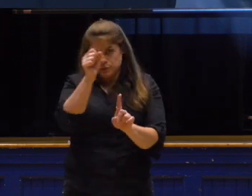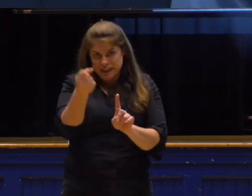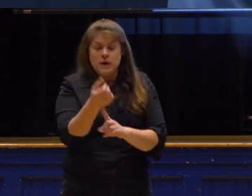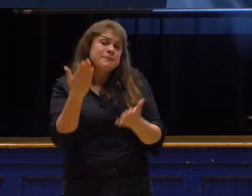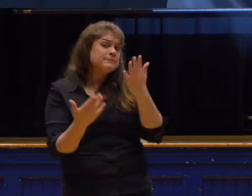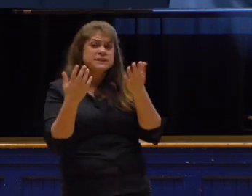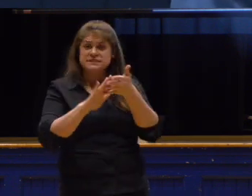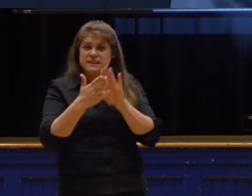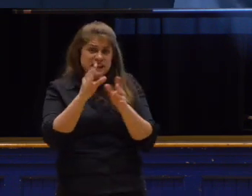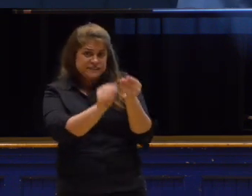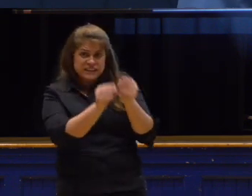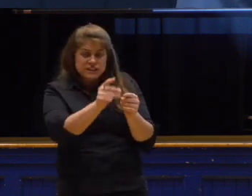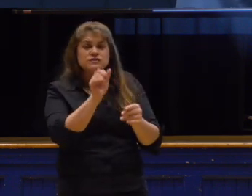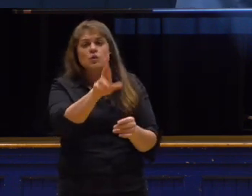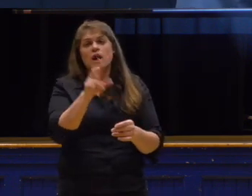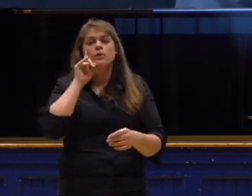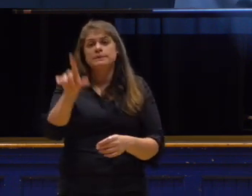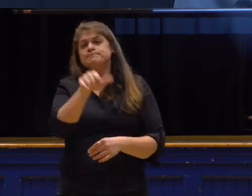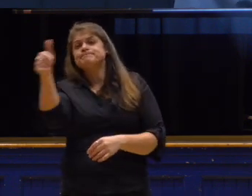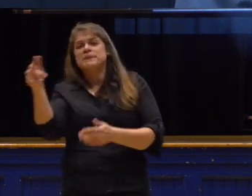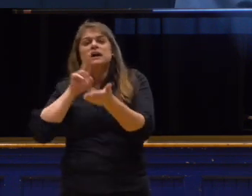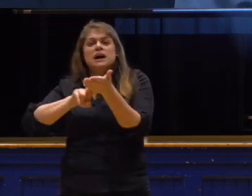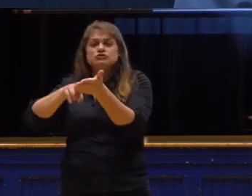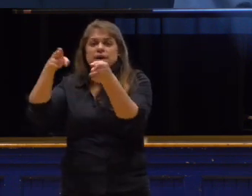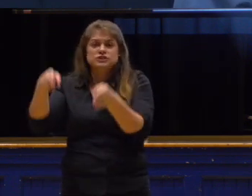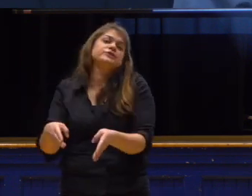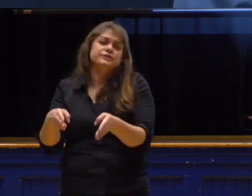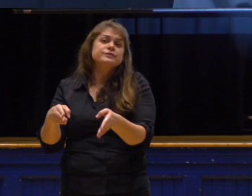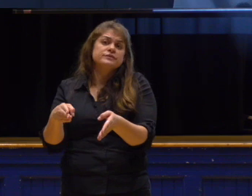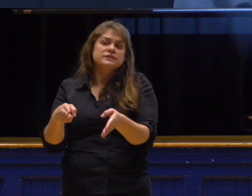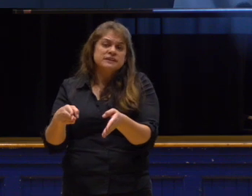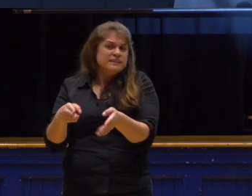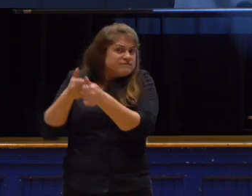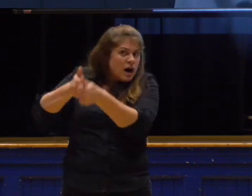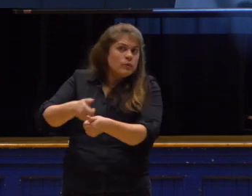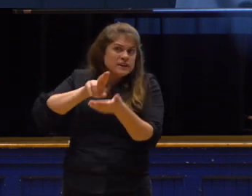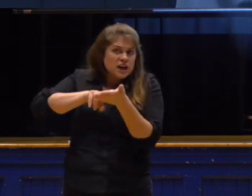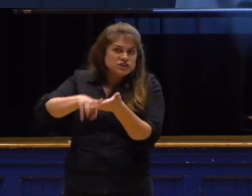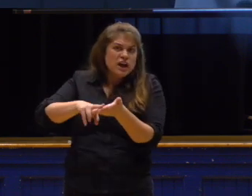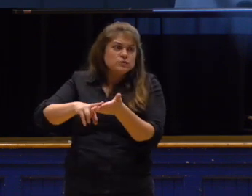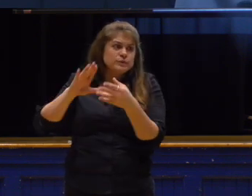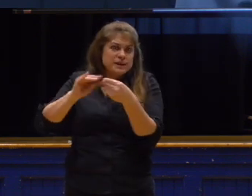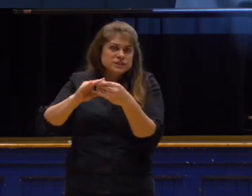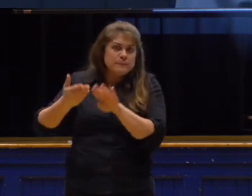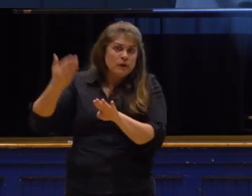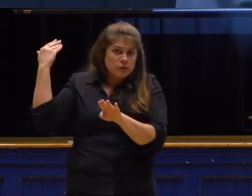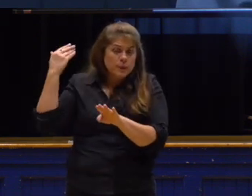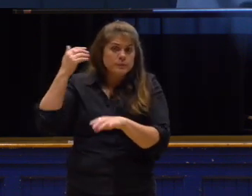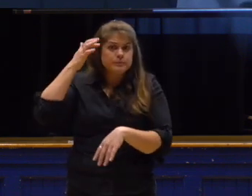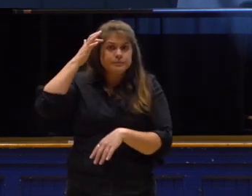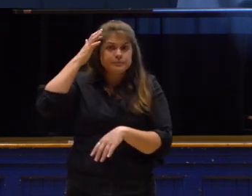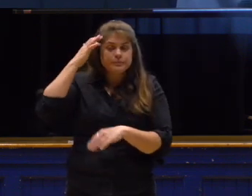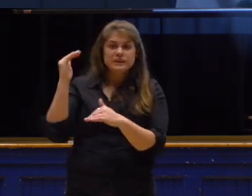it may be something the city has to address, or it's going to get turned over to the contractor. As part of the contract, when we were talking before